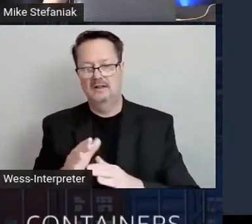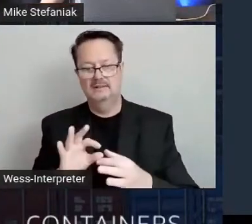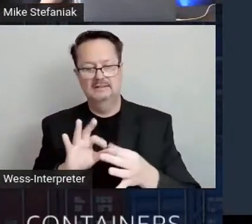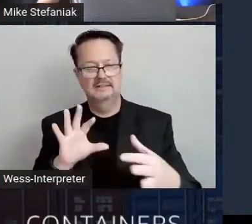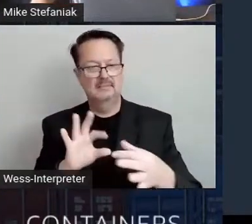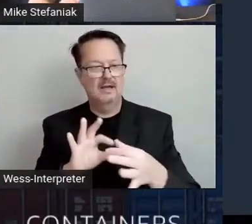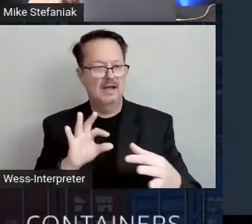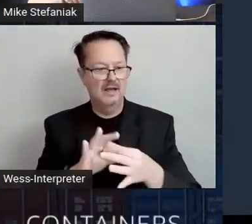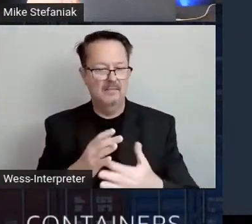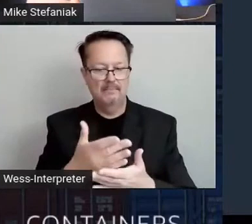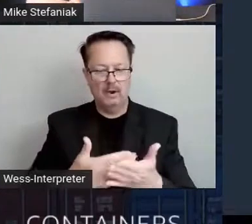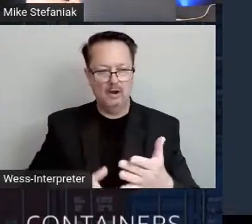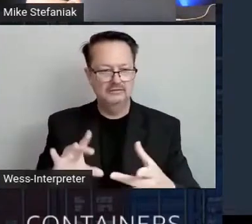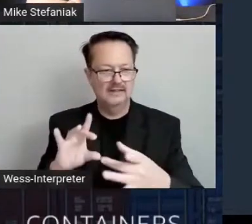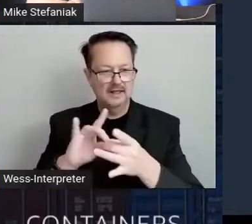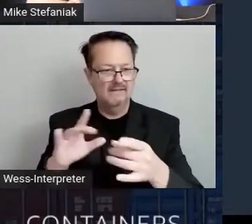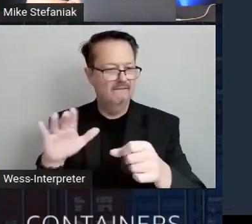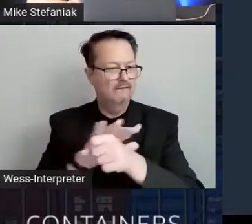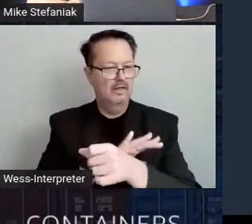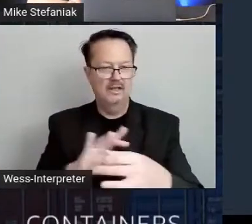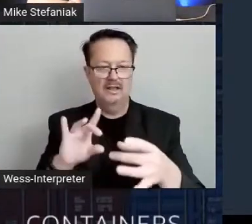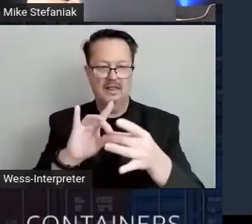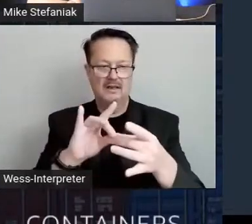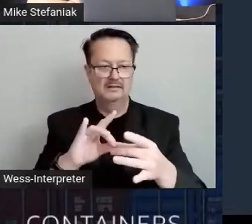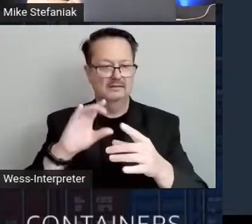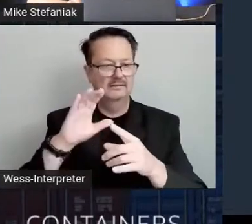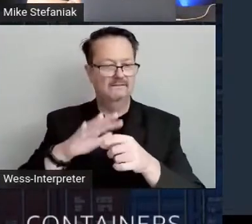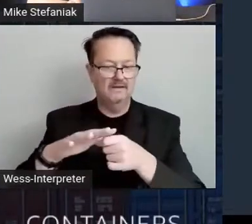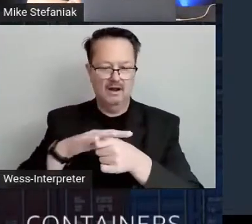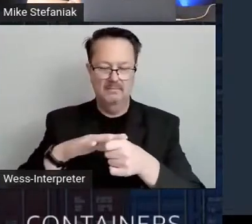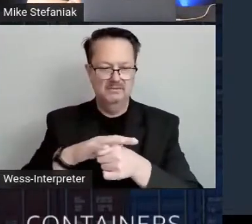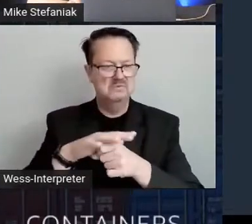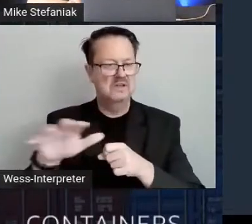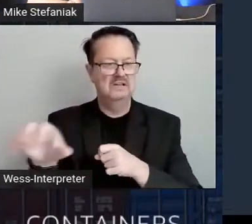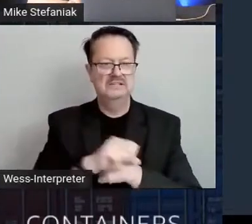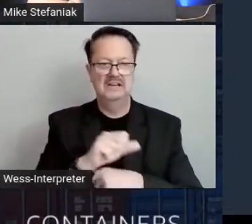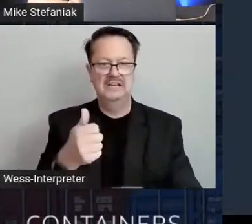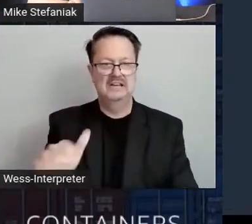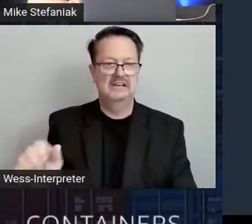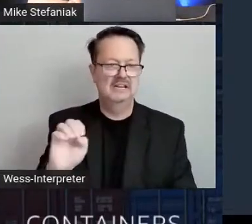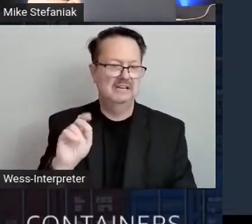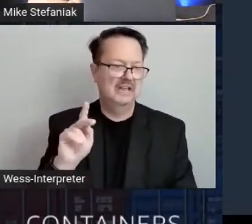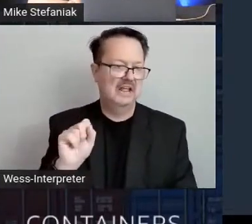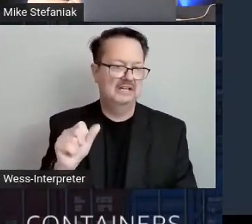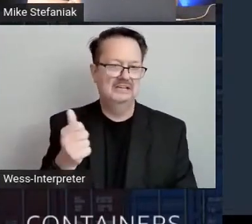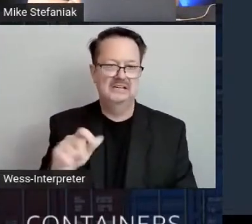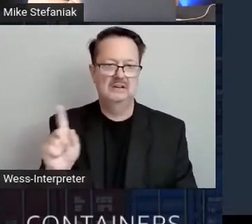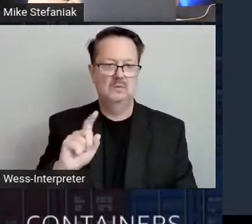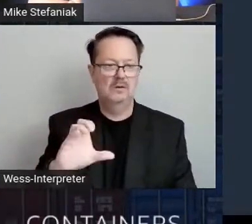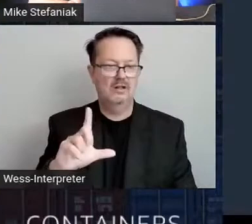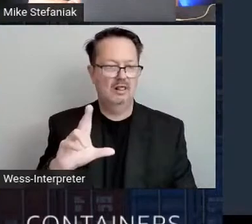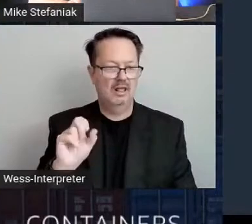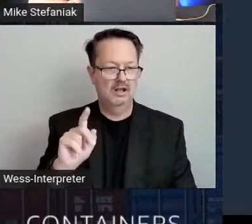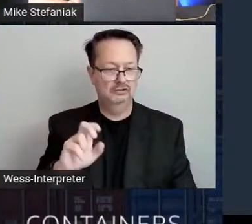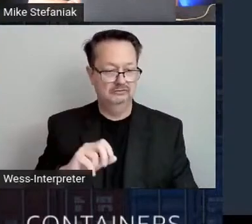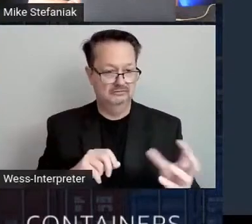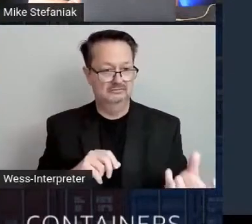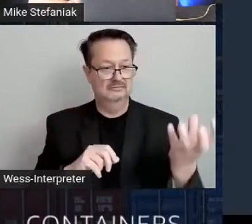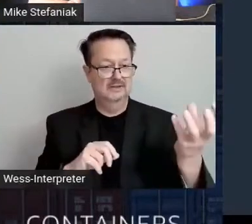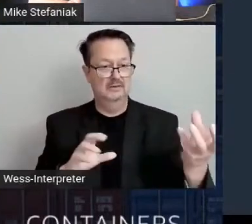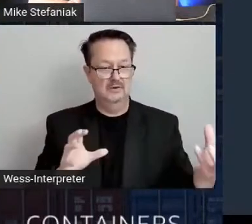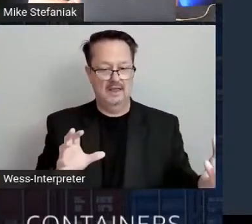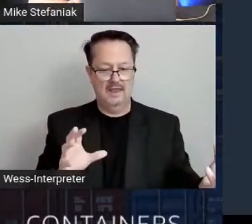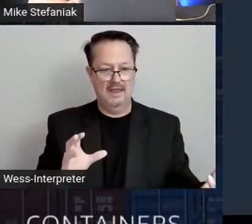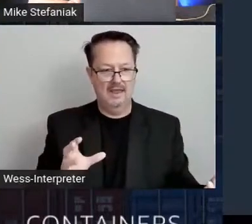environments, partially connected, as well as fully connected environments. So you can take any EKS Anywhere cluster that you create and attach